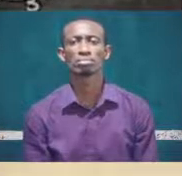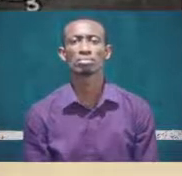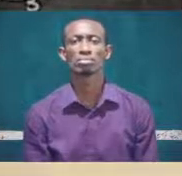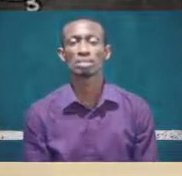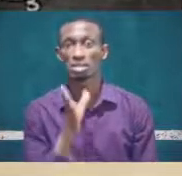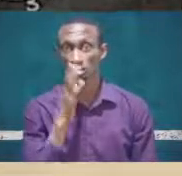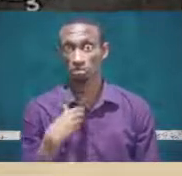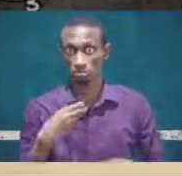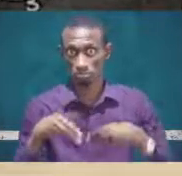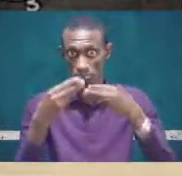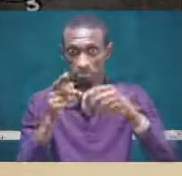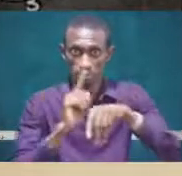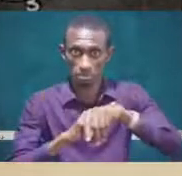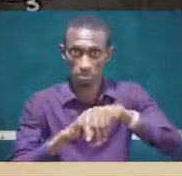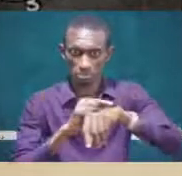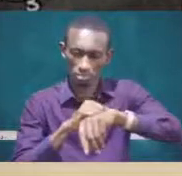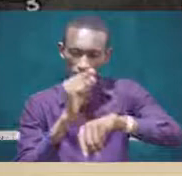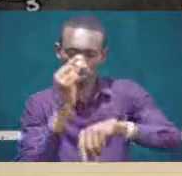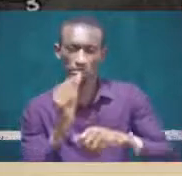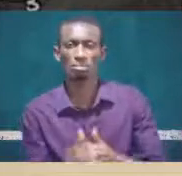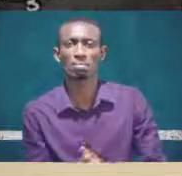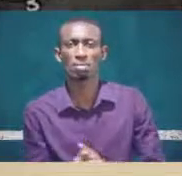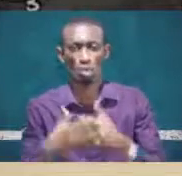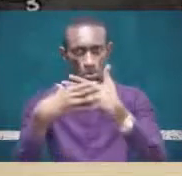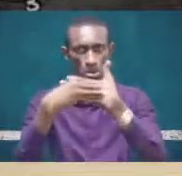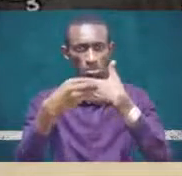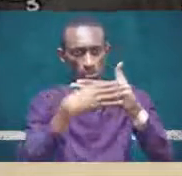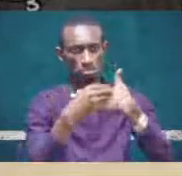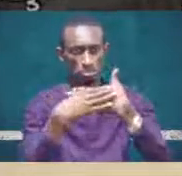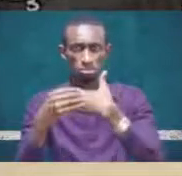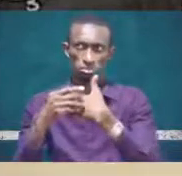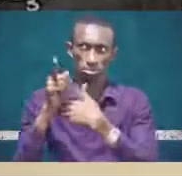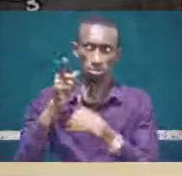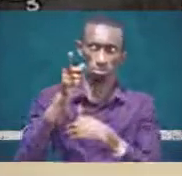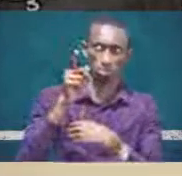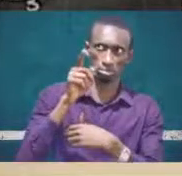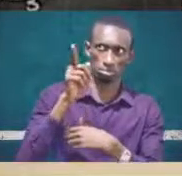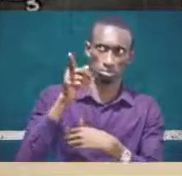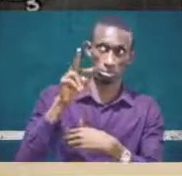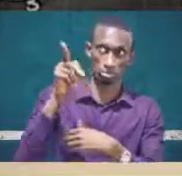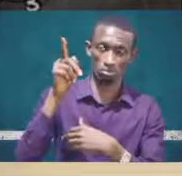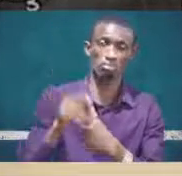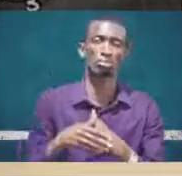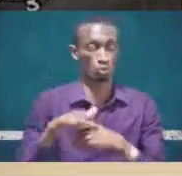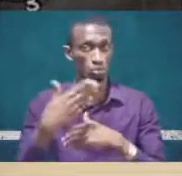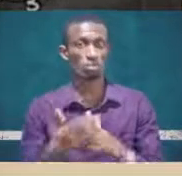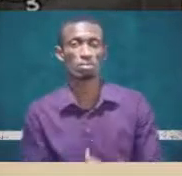Let me give you this time, short time, to write that answer.